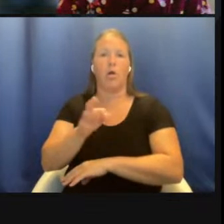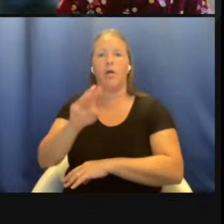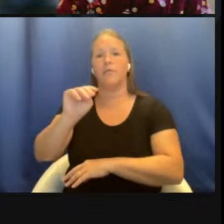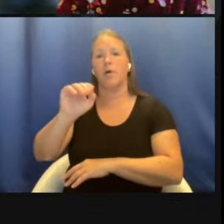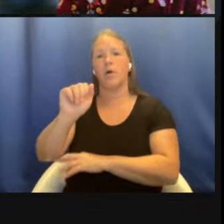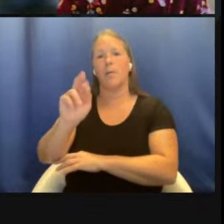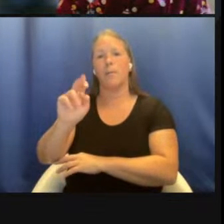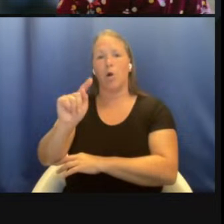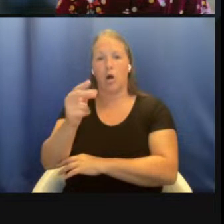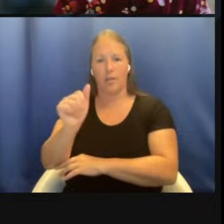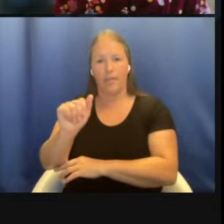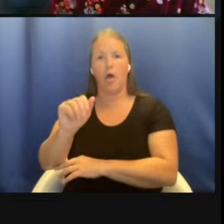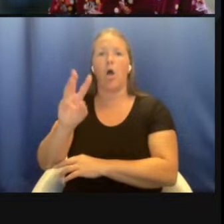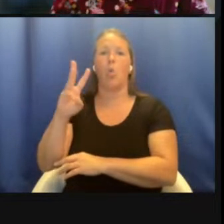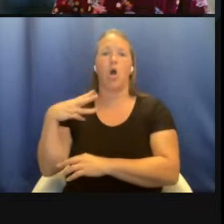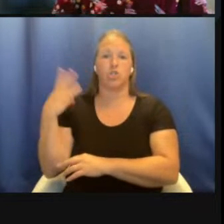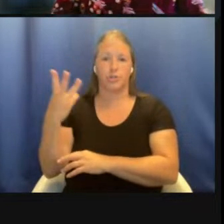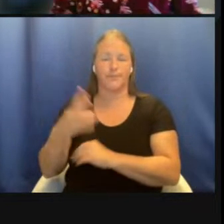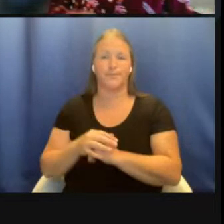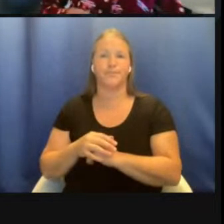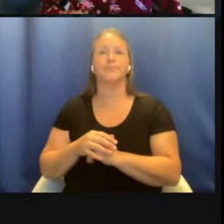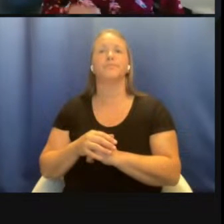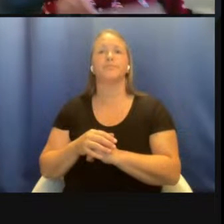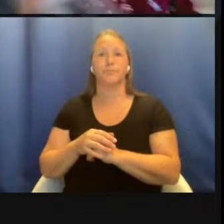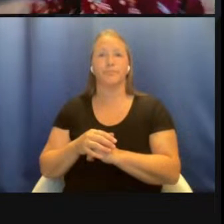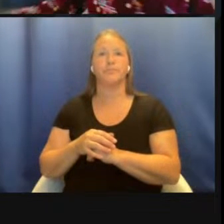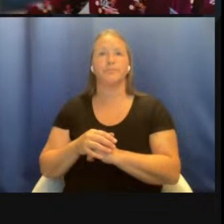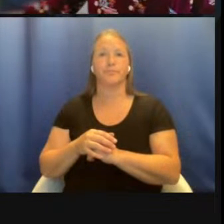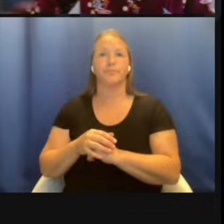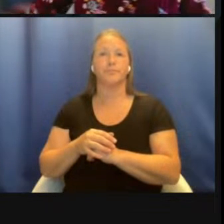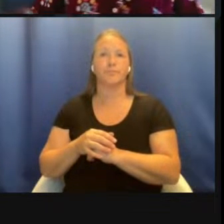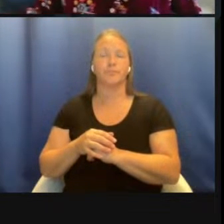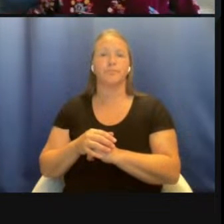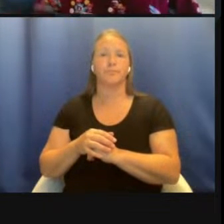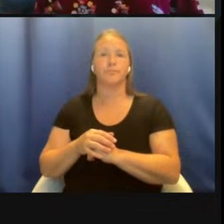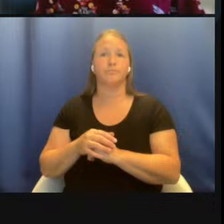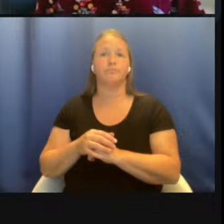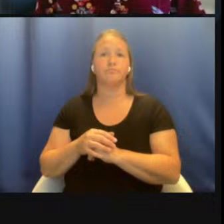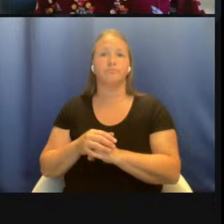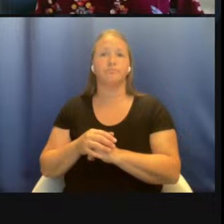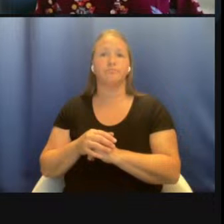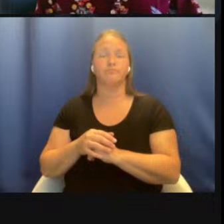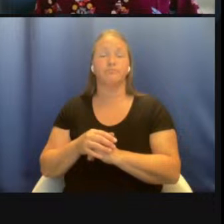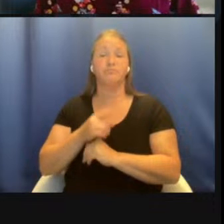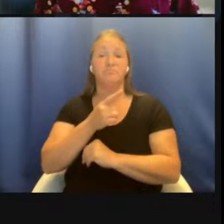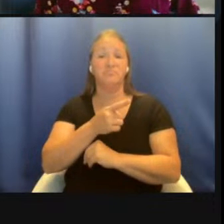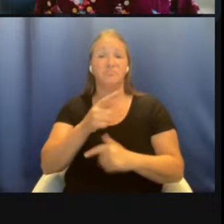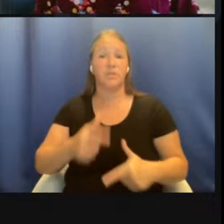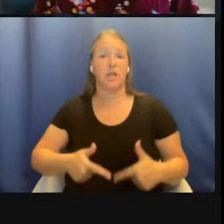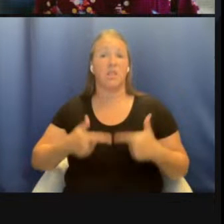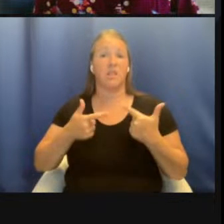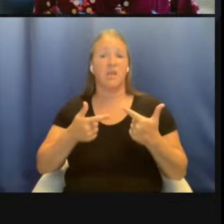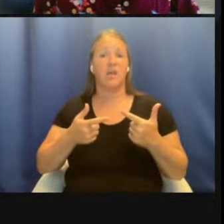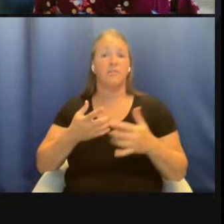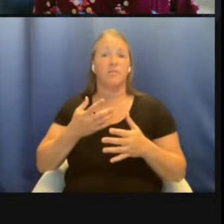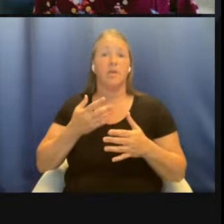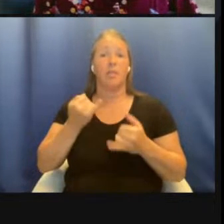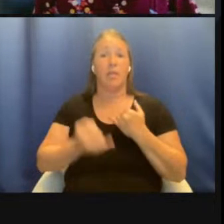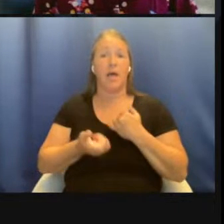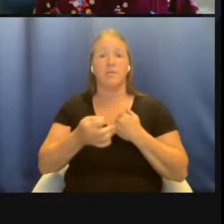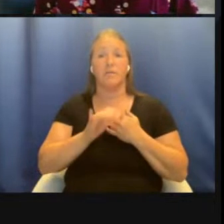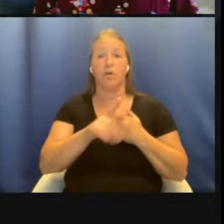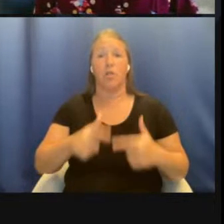lived the last of her days. That was on Cathedral Street. And Martha writes, I quote, Madam B does not